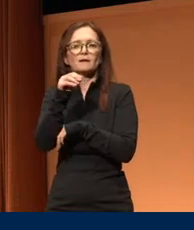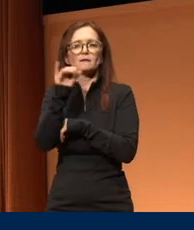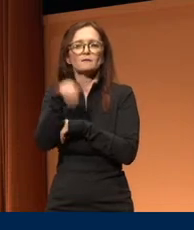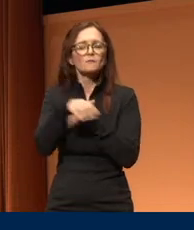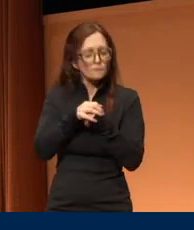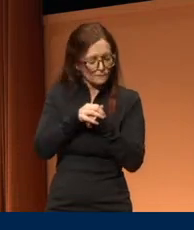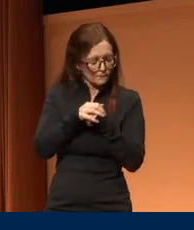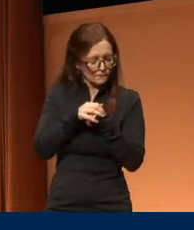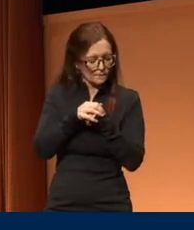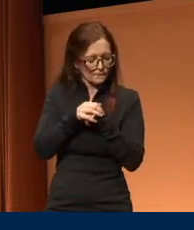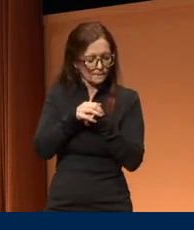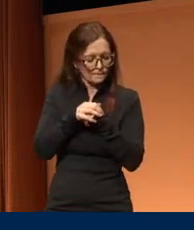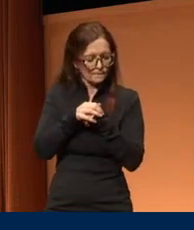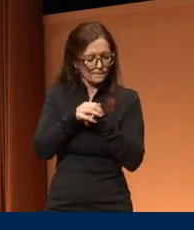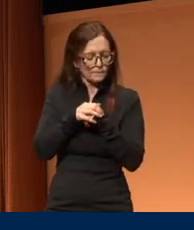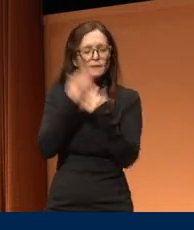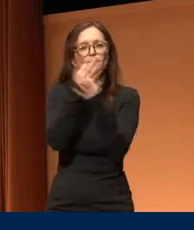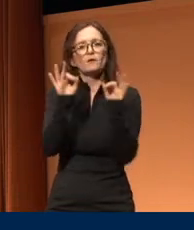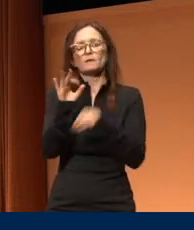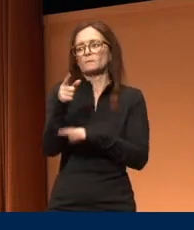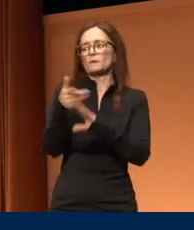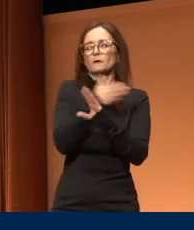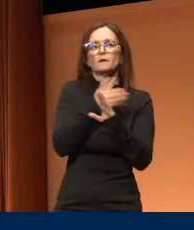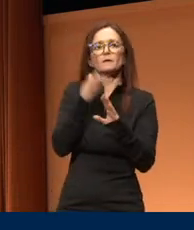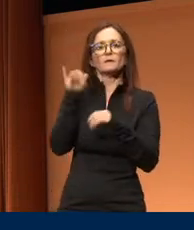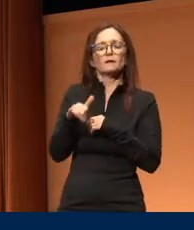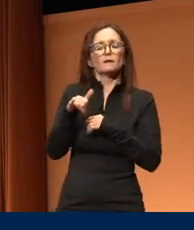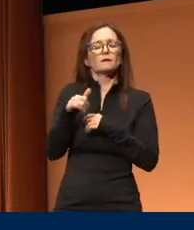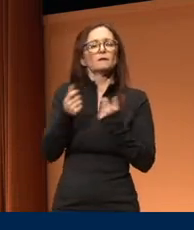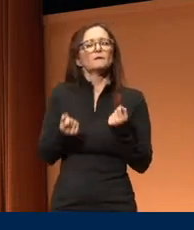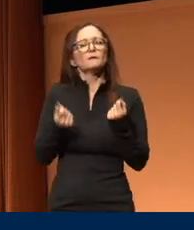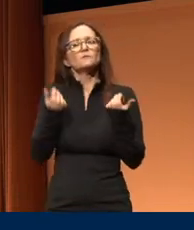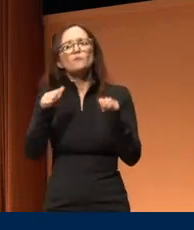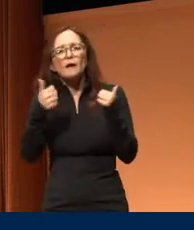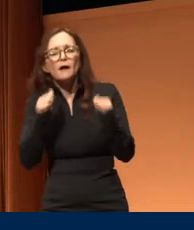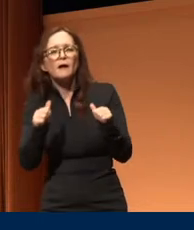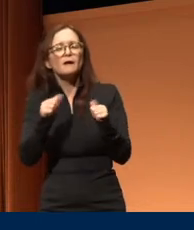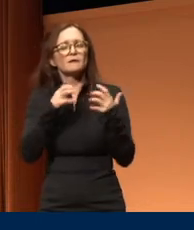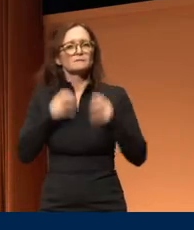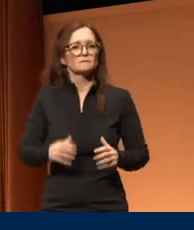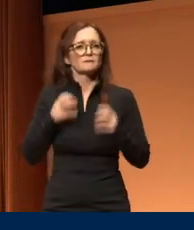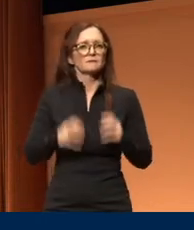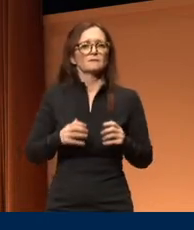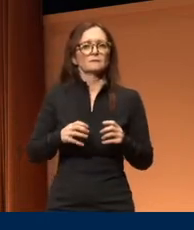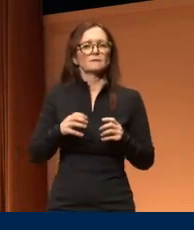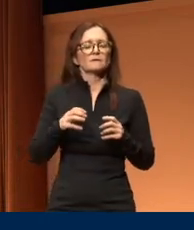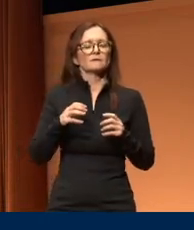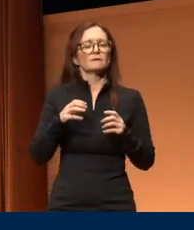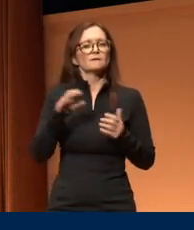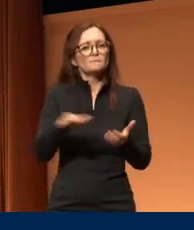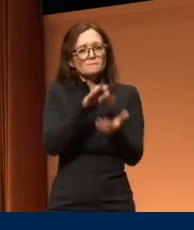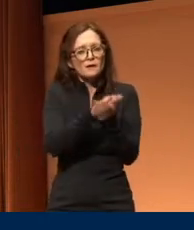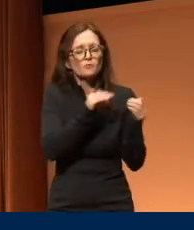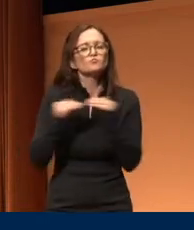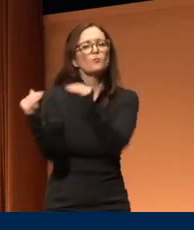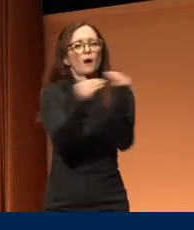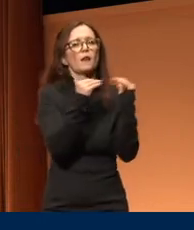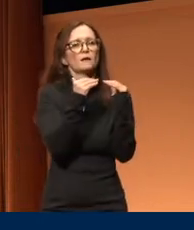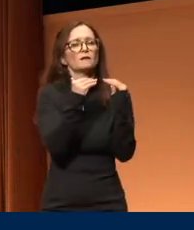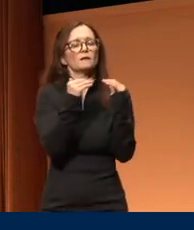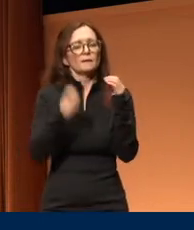Ireland, a few years prior, had experimented with citizens' assembly on marriage equality and abortion, among other